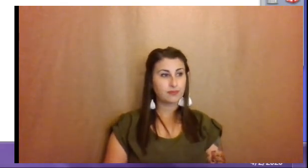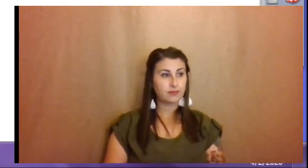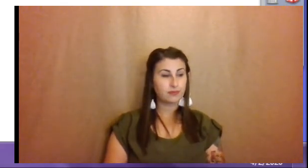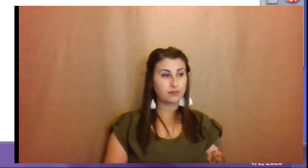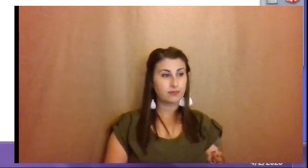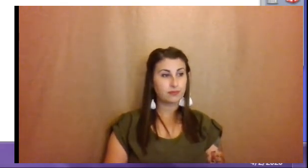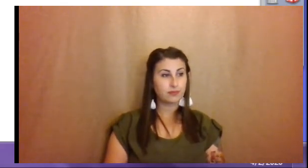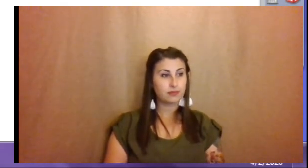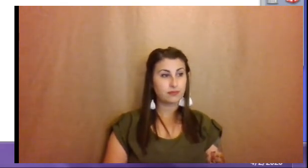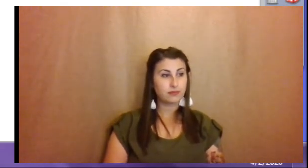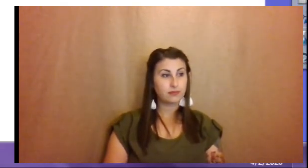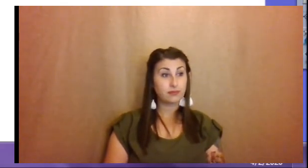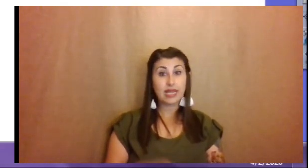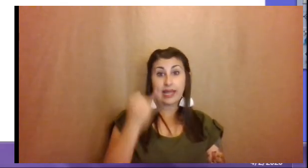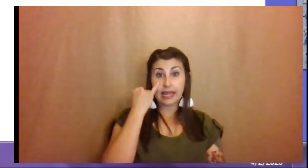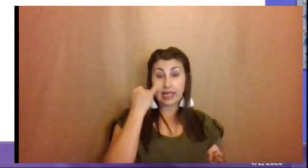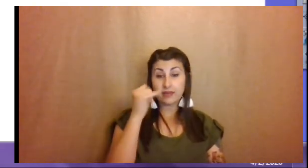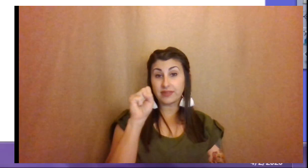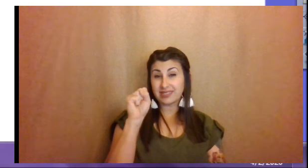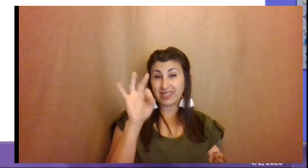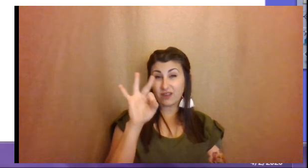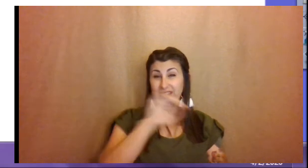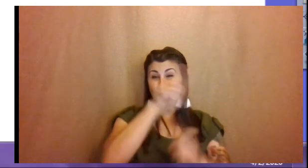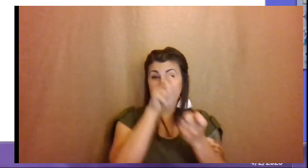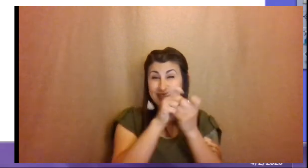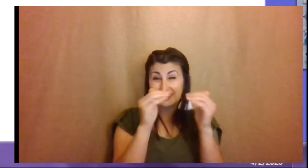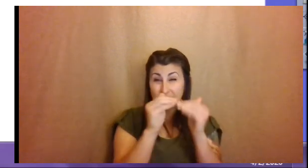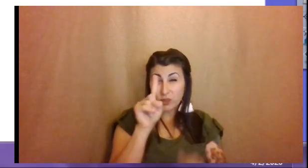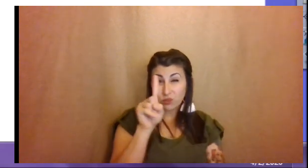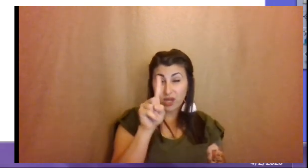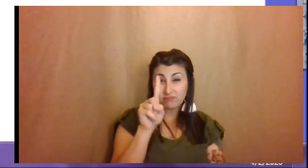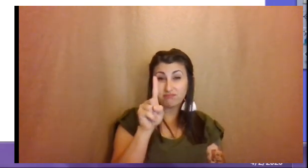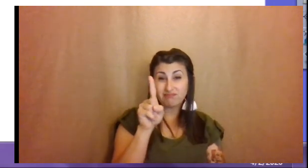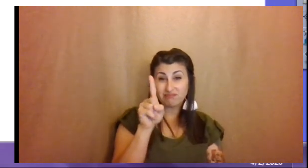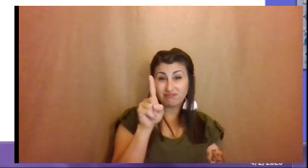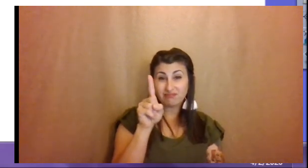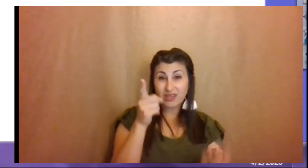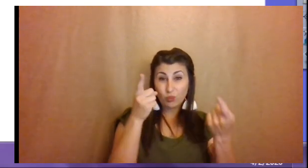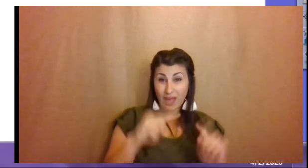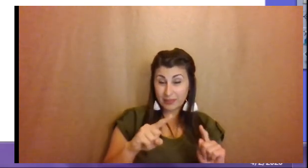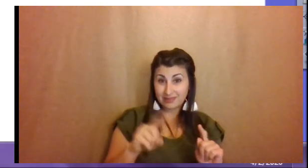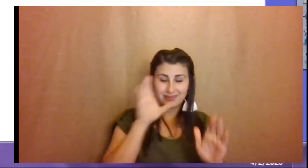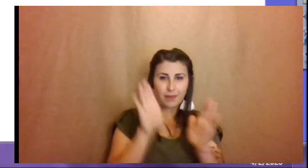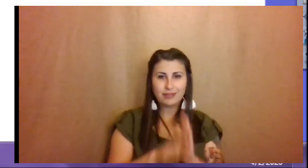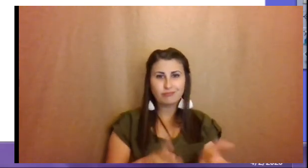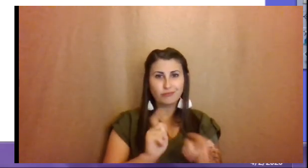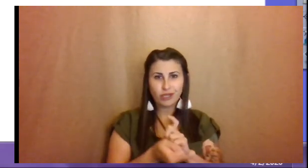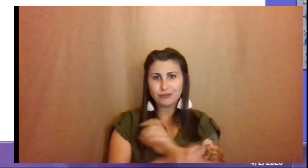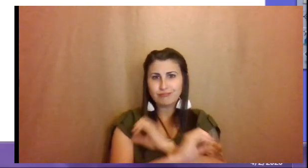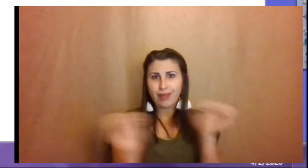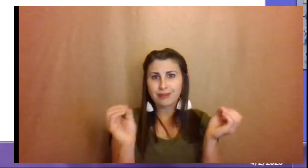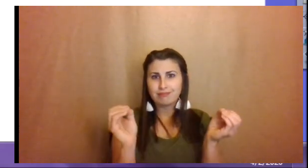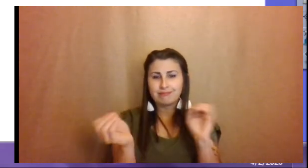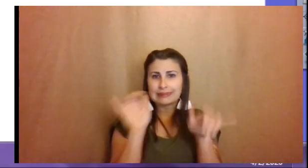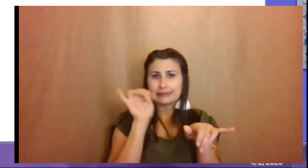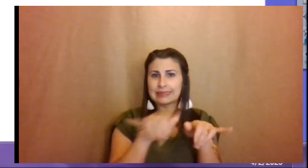If the scale factor is exactly 1, the image, nothing happens to the image. It stays the same